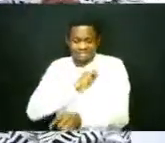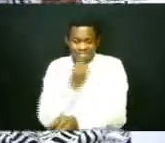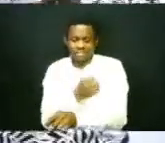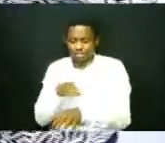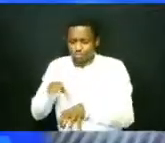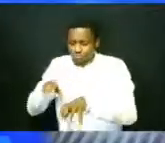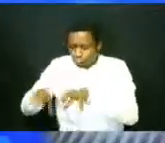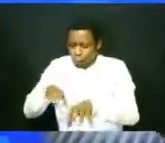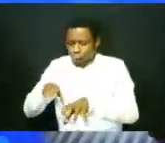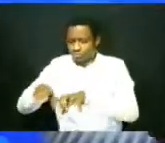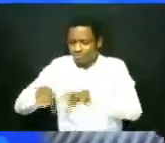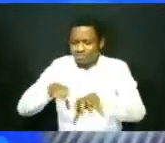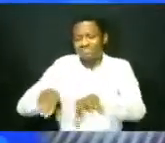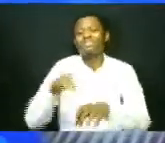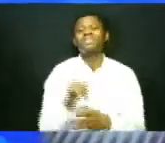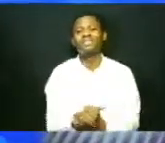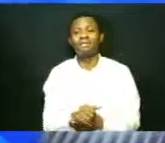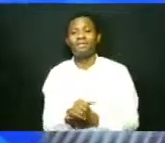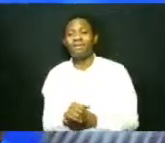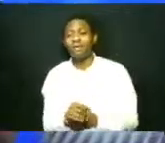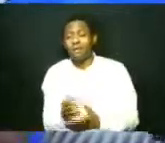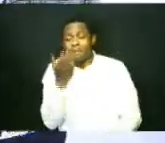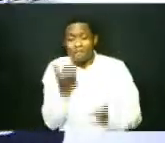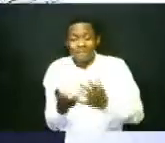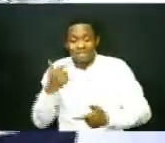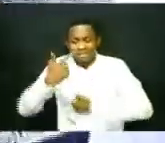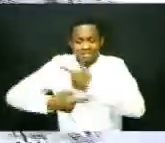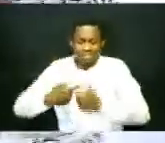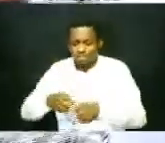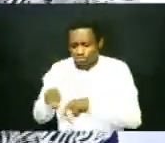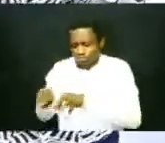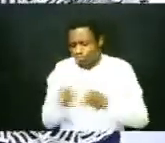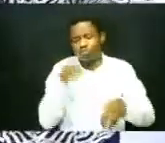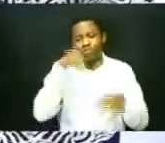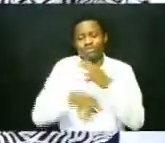energy. So may grace begin to move in your life.